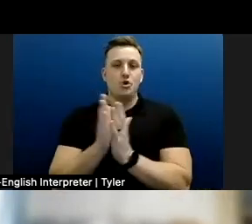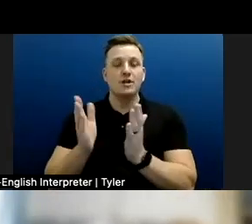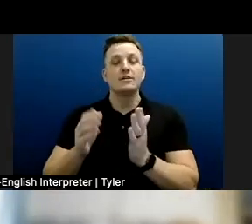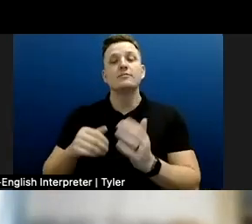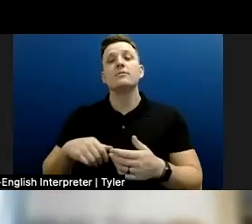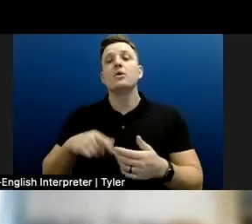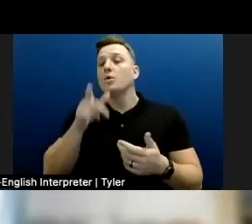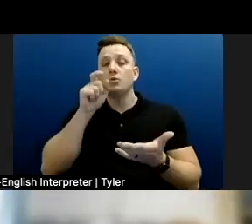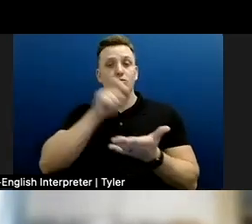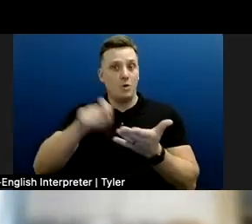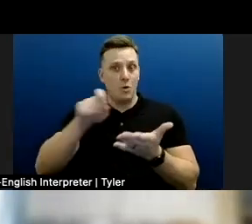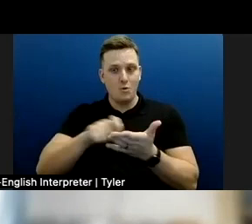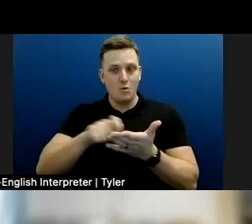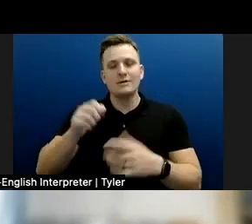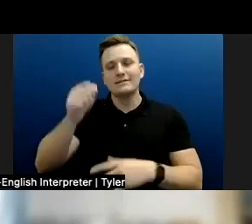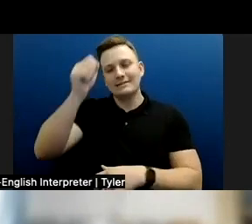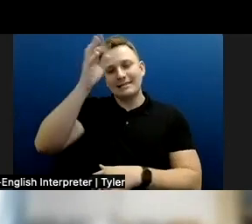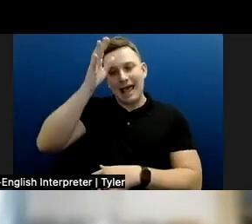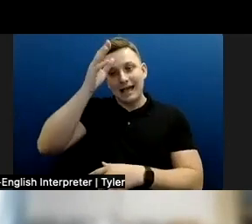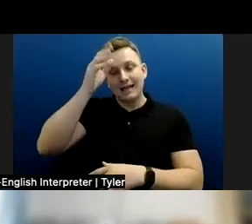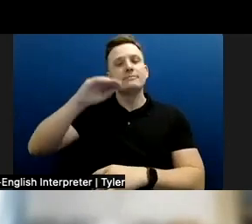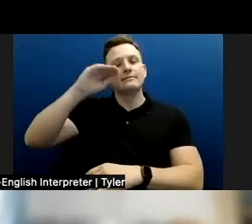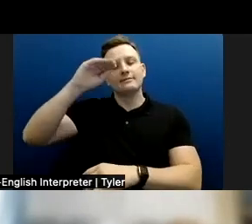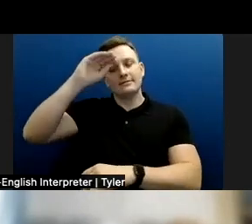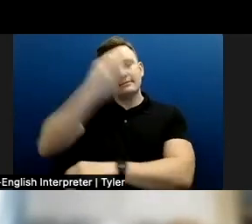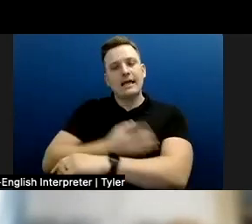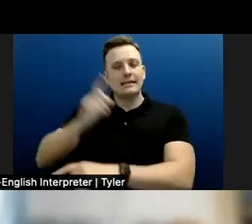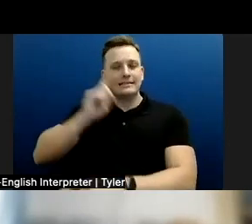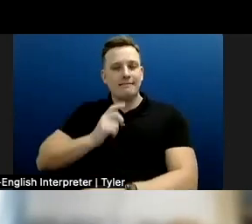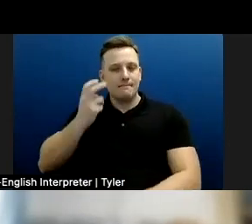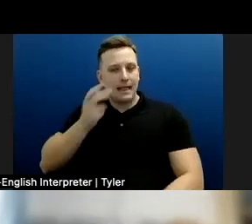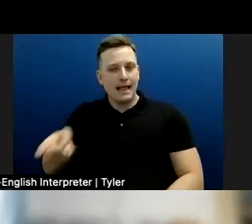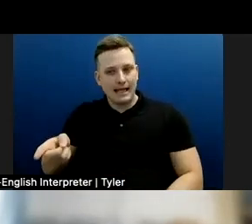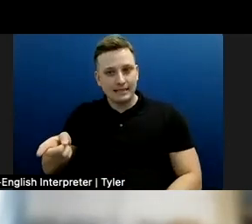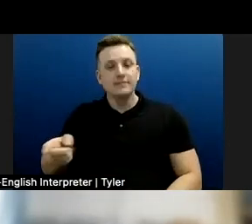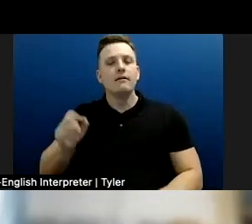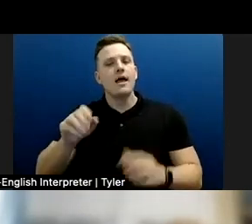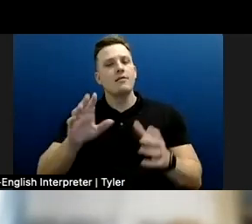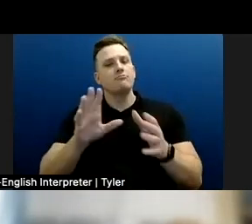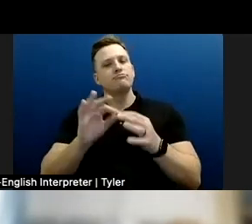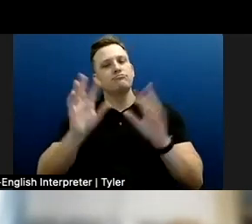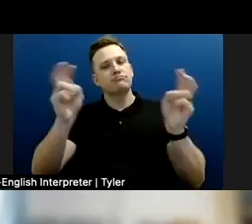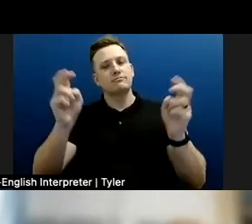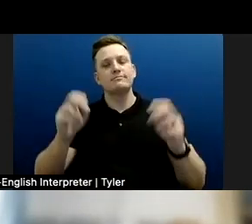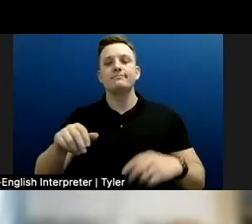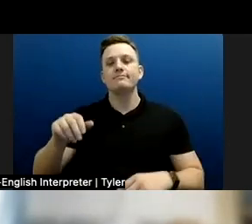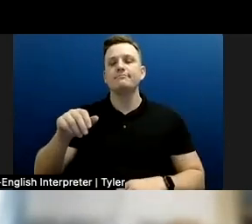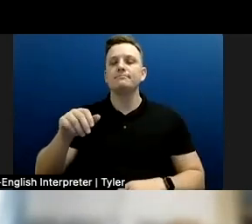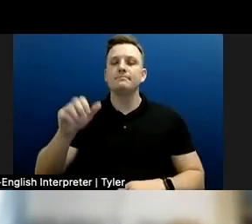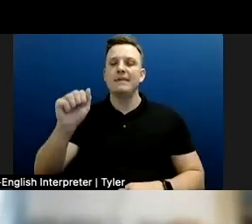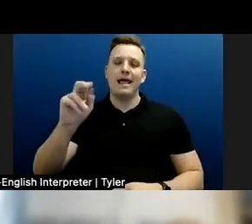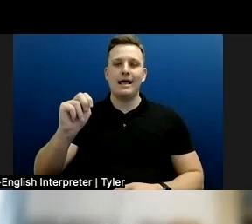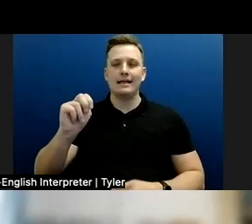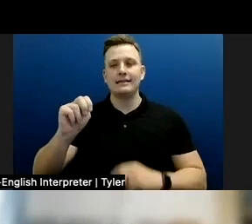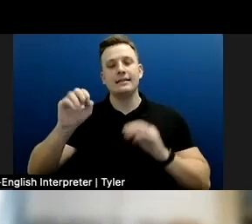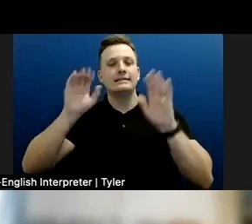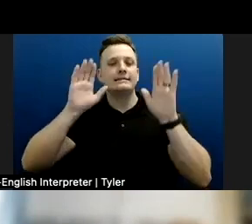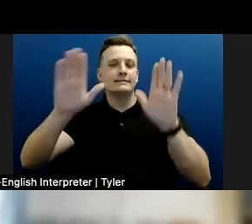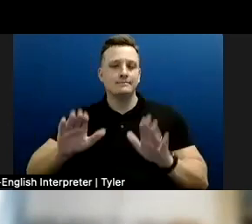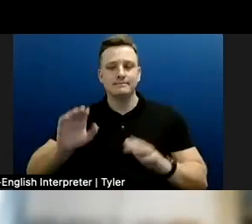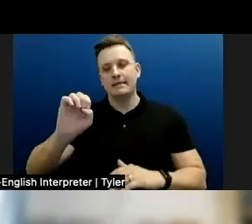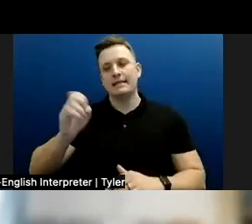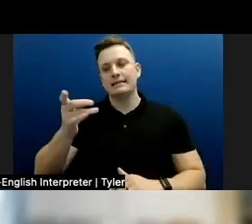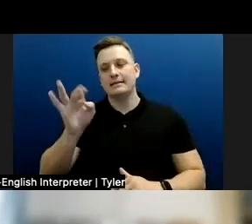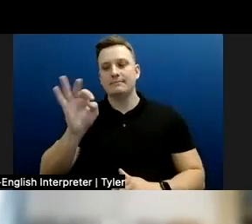deafblind man, and he's entitled his book An Exceptional Fellow, and I'll explain and explore